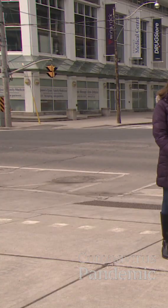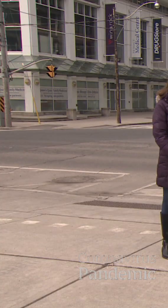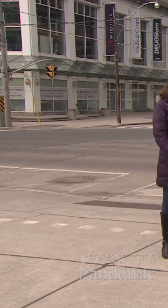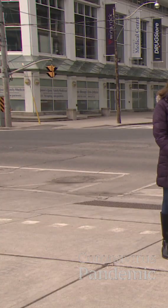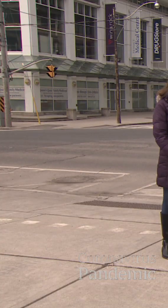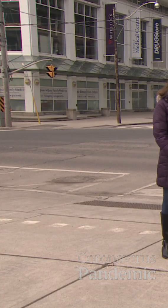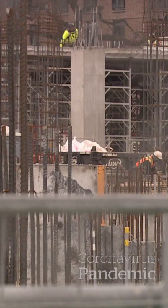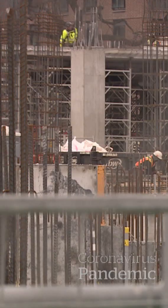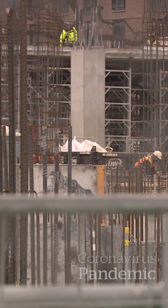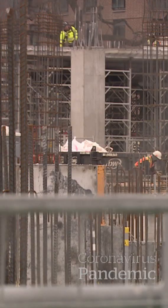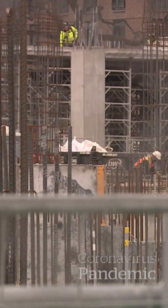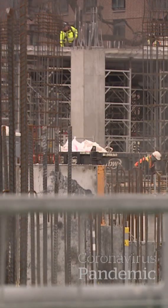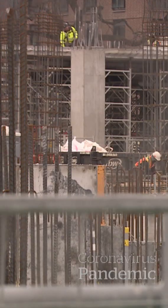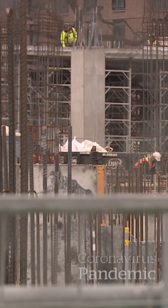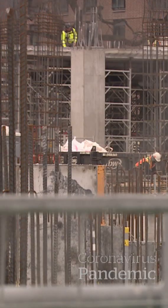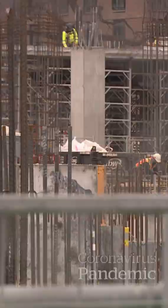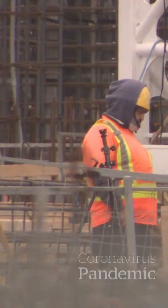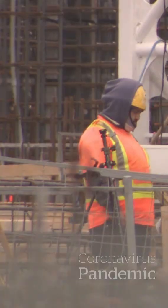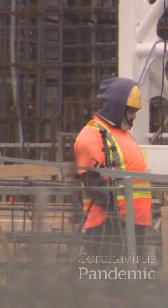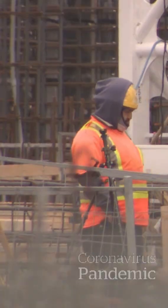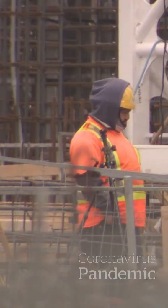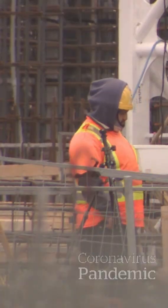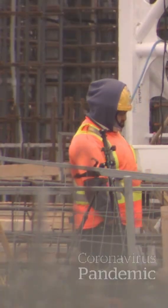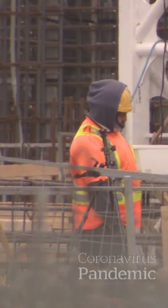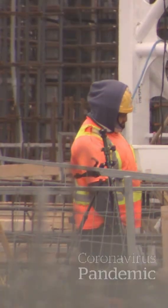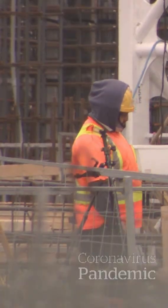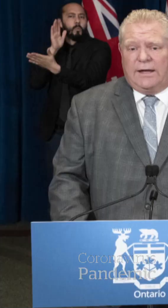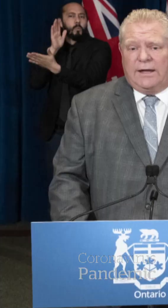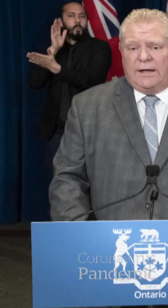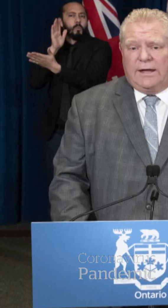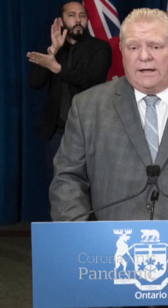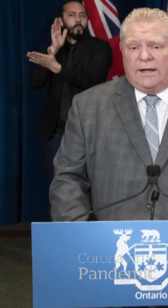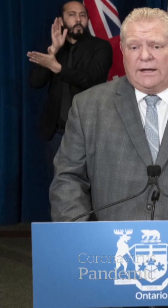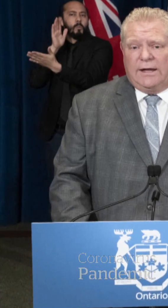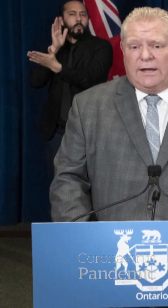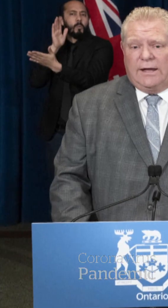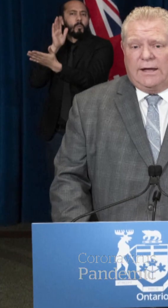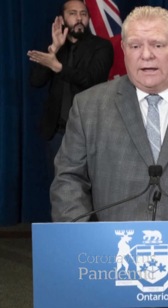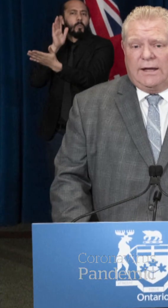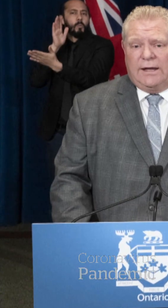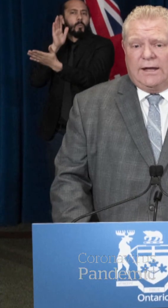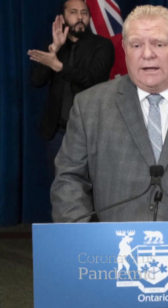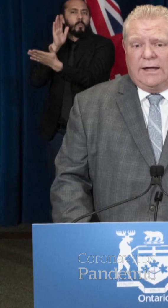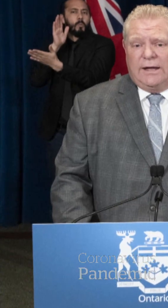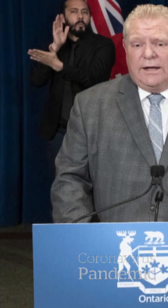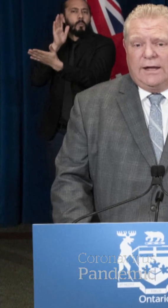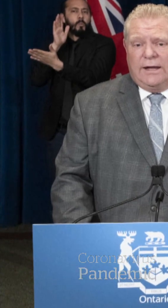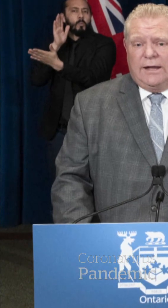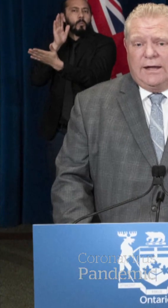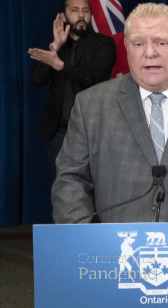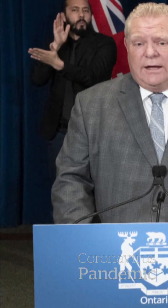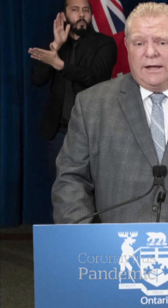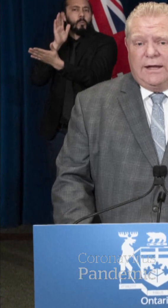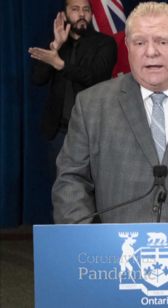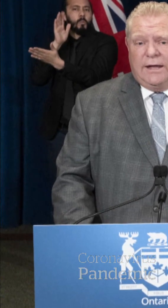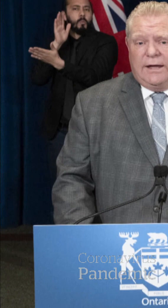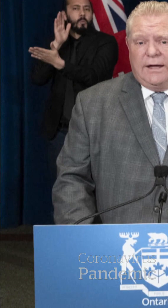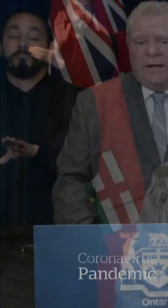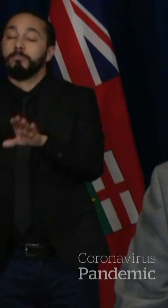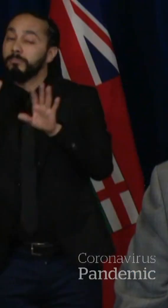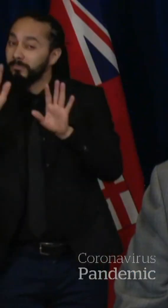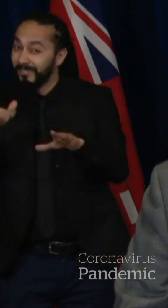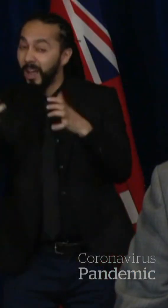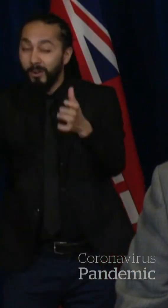of hand sanitizer. Our members are crammed into those locations. Premier Doug Ford says labor inspectors will be on